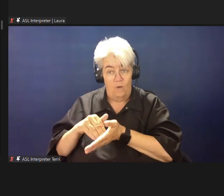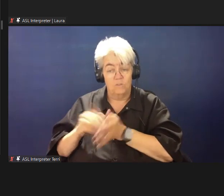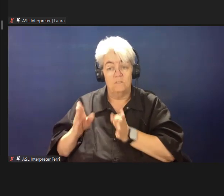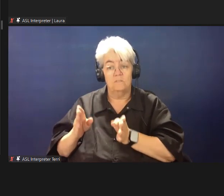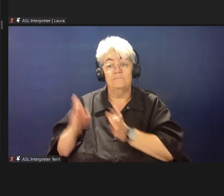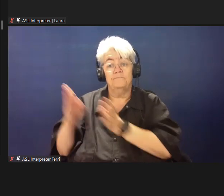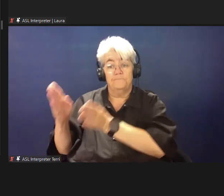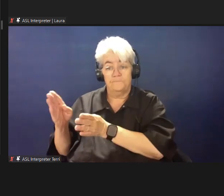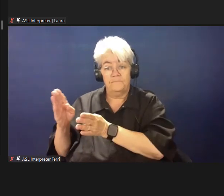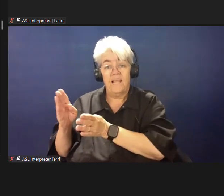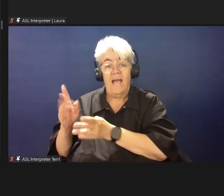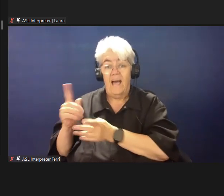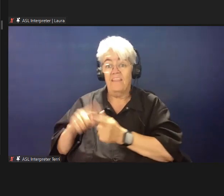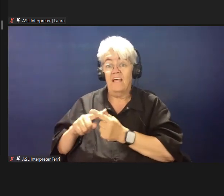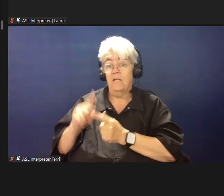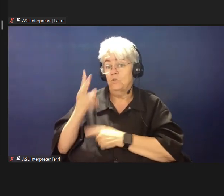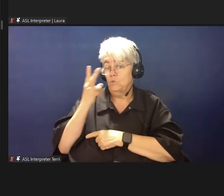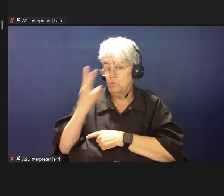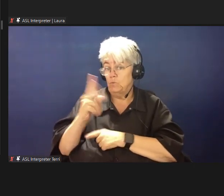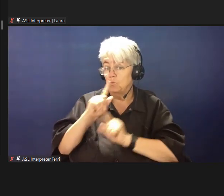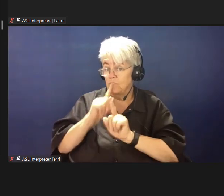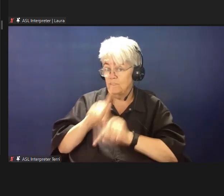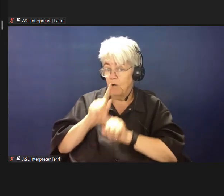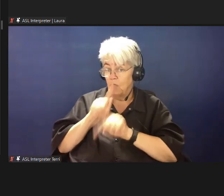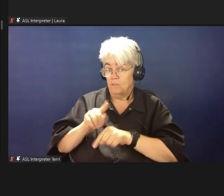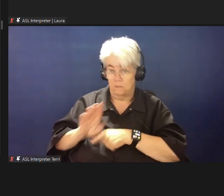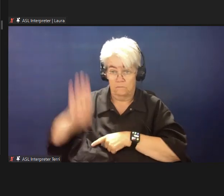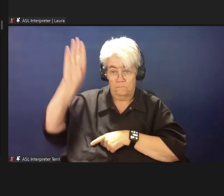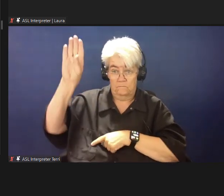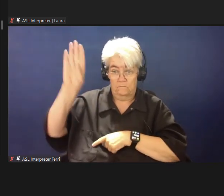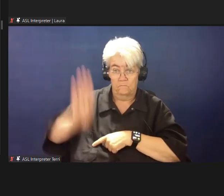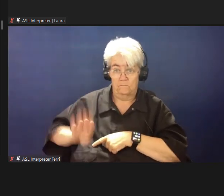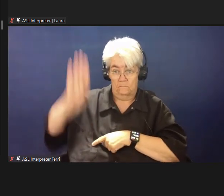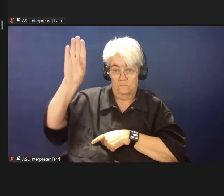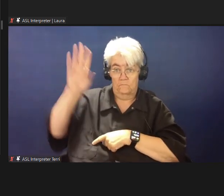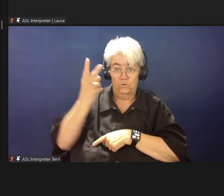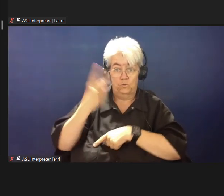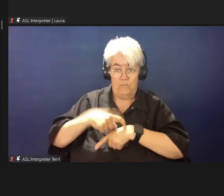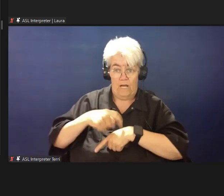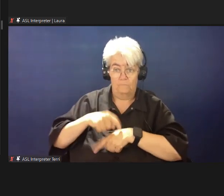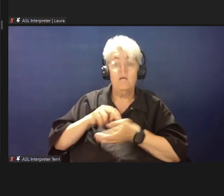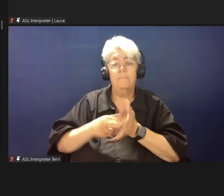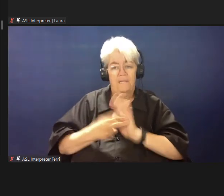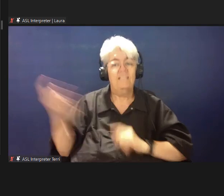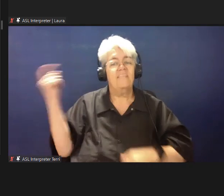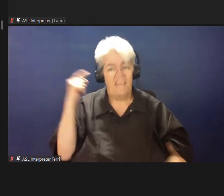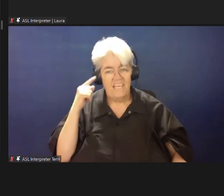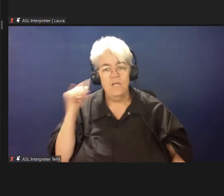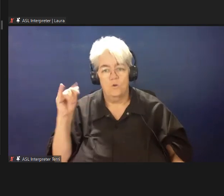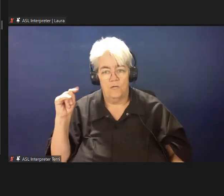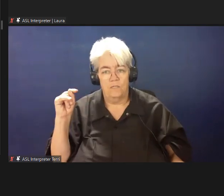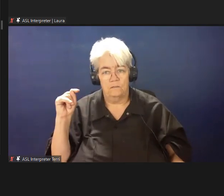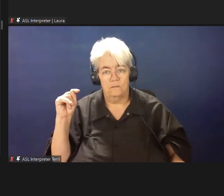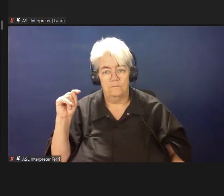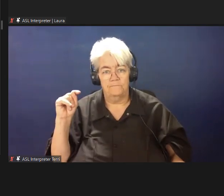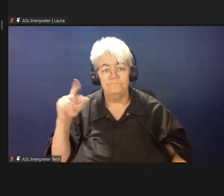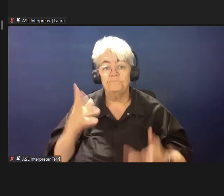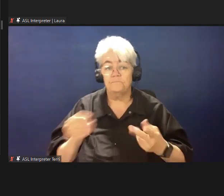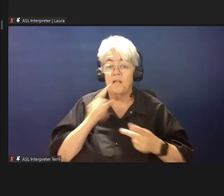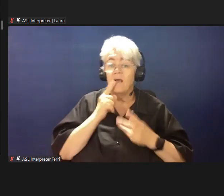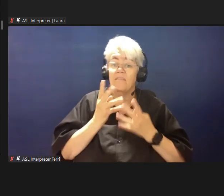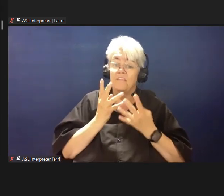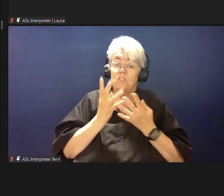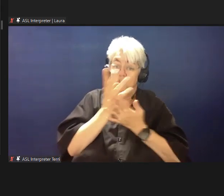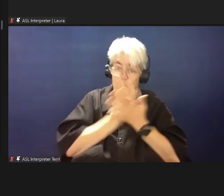and that 2 responses are needed for the child to pass for a given tone. The screening begins